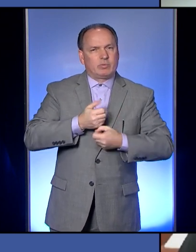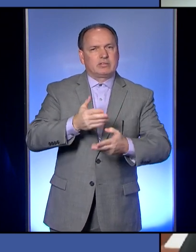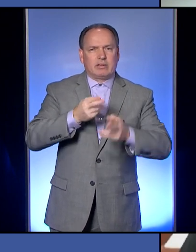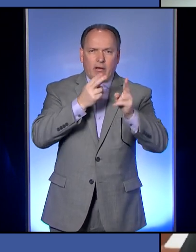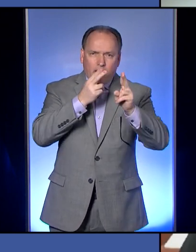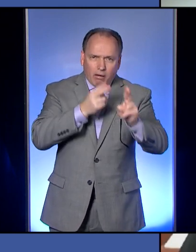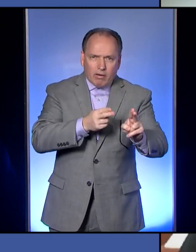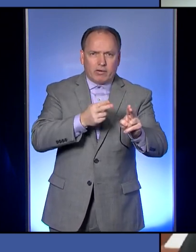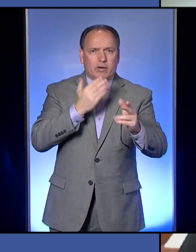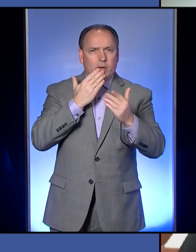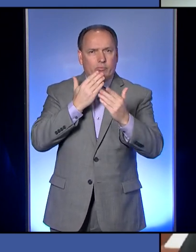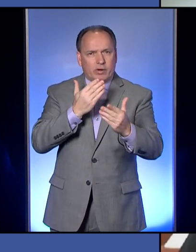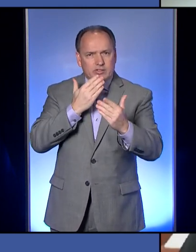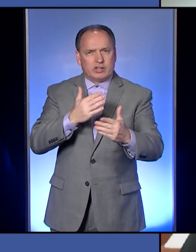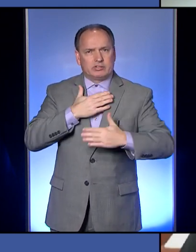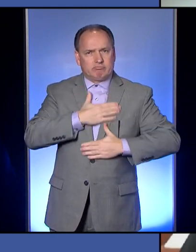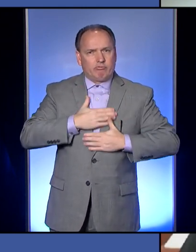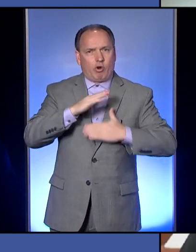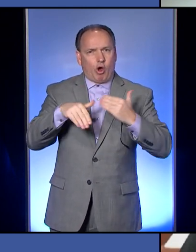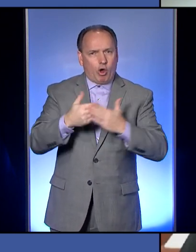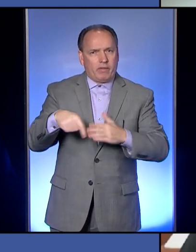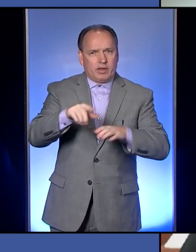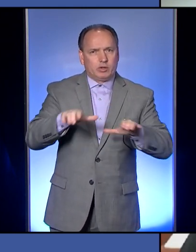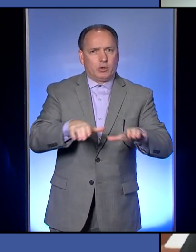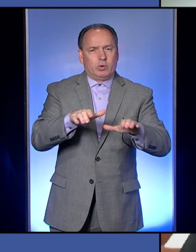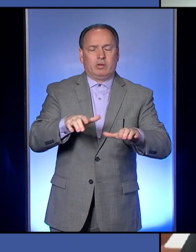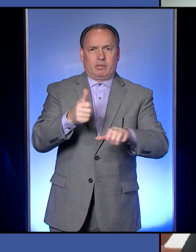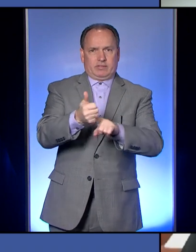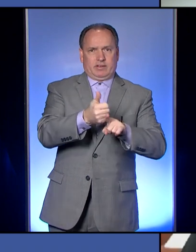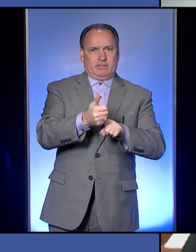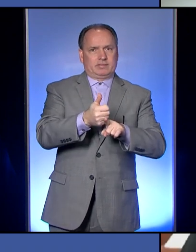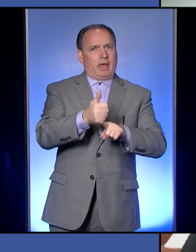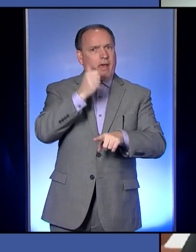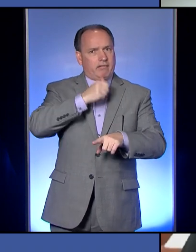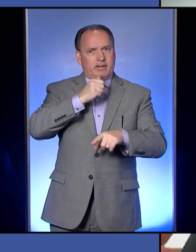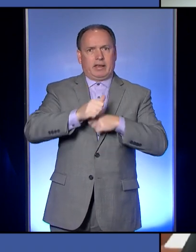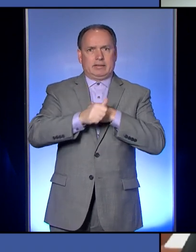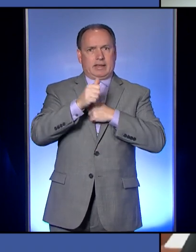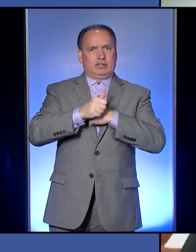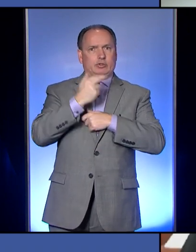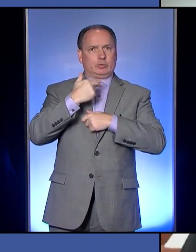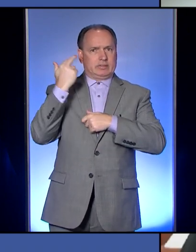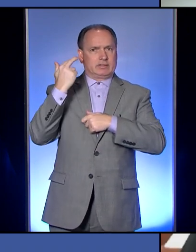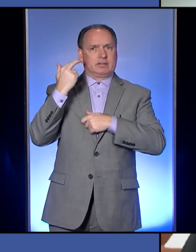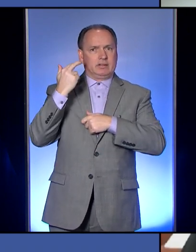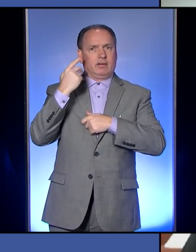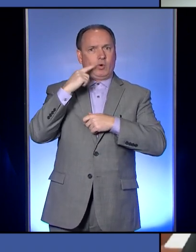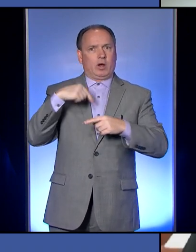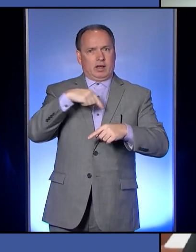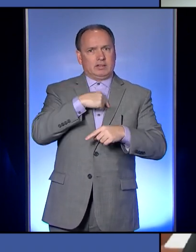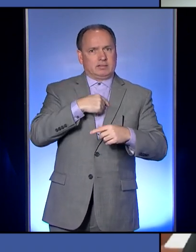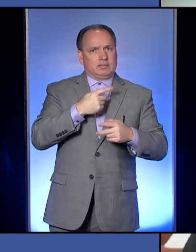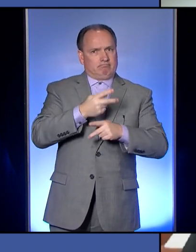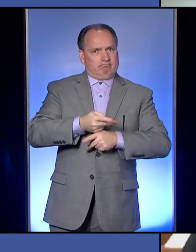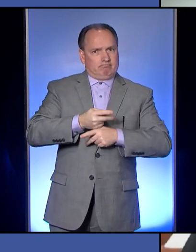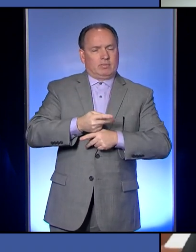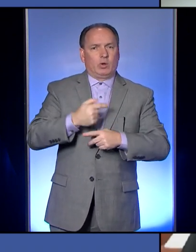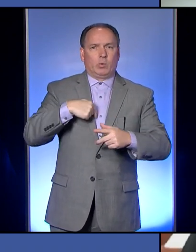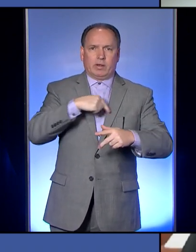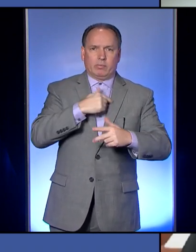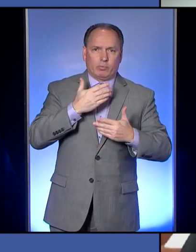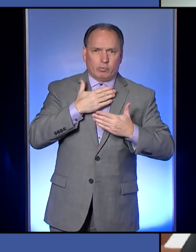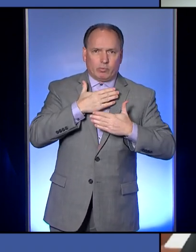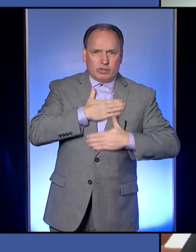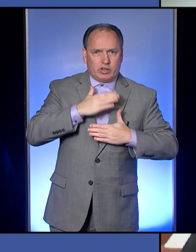they do. They place themselves in danger taking care of us, and we truly appreciate that, and we truly appreciate all of their